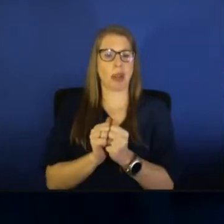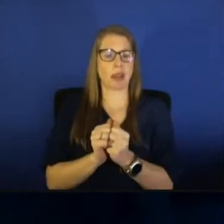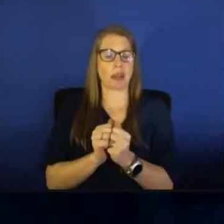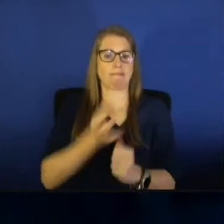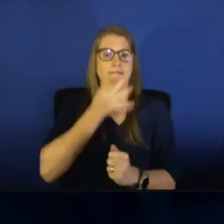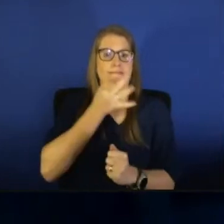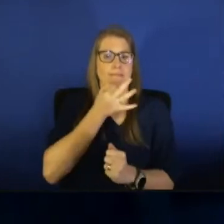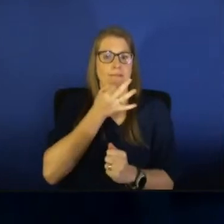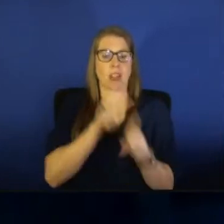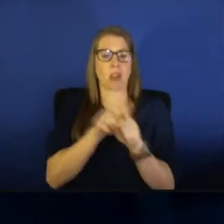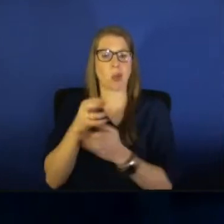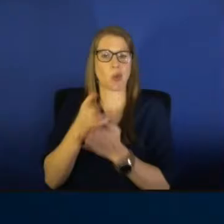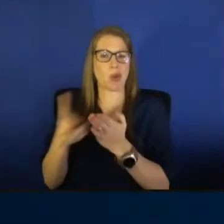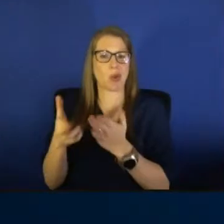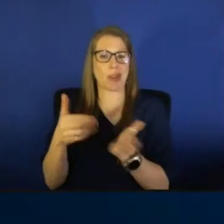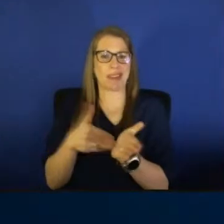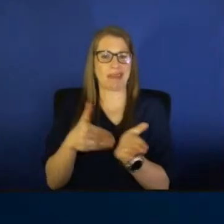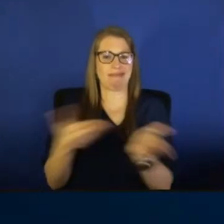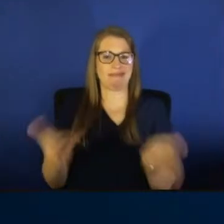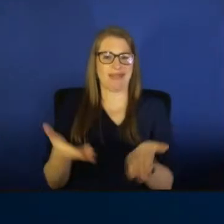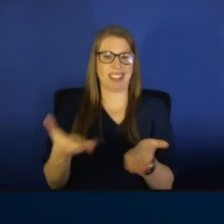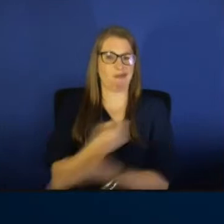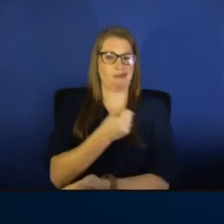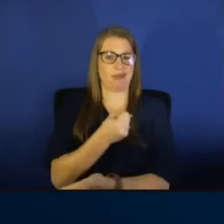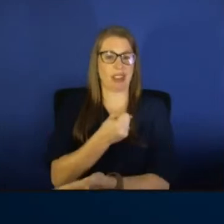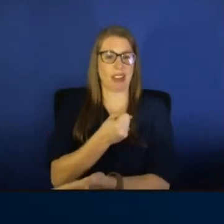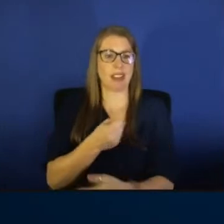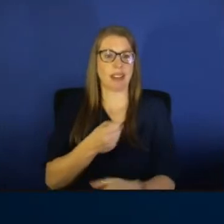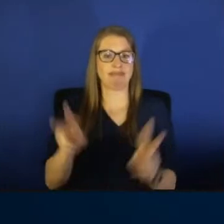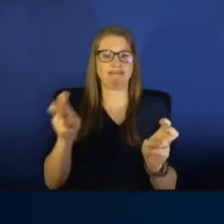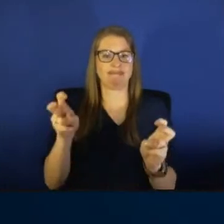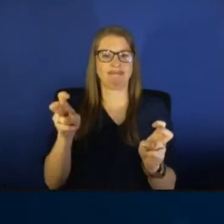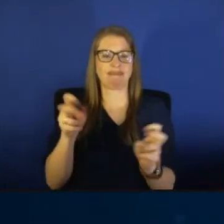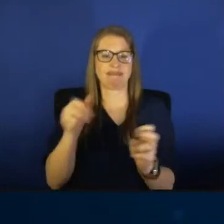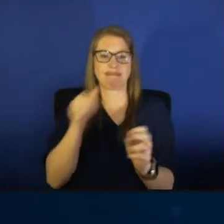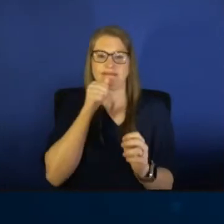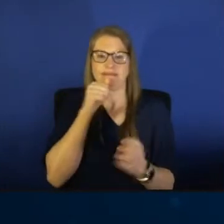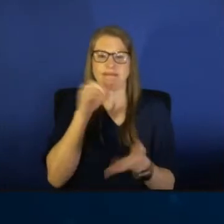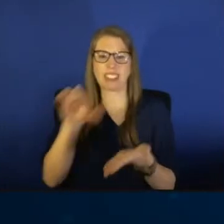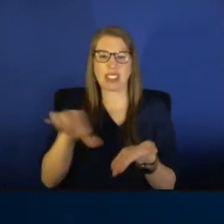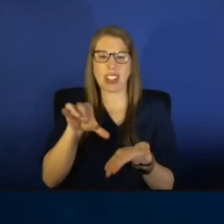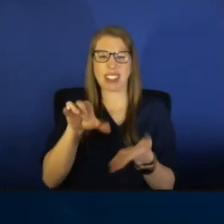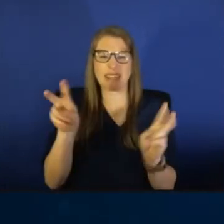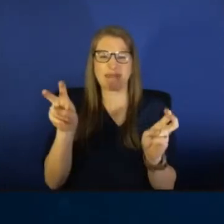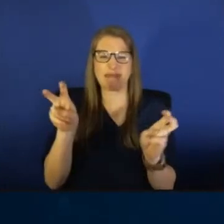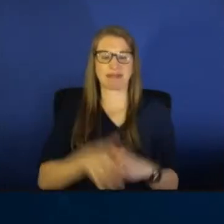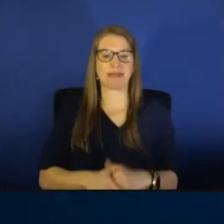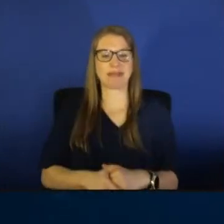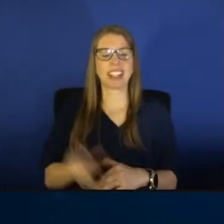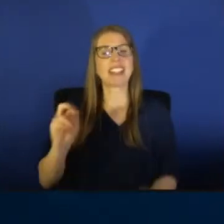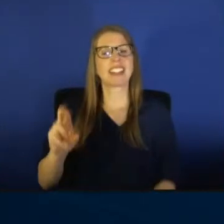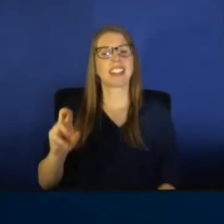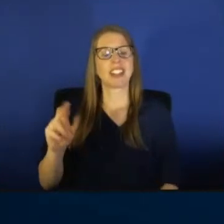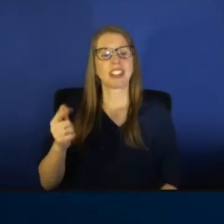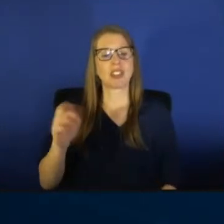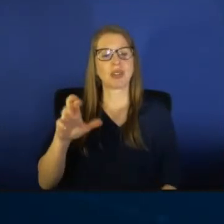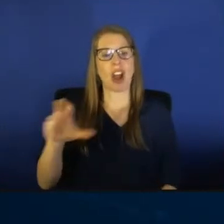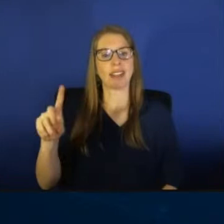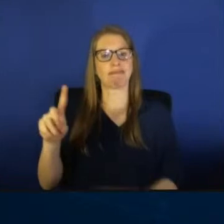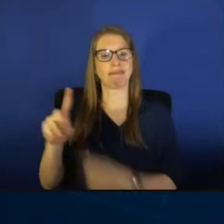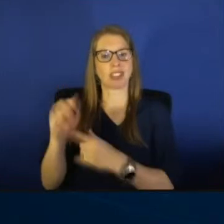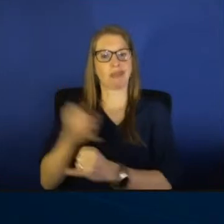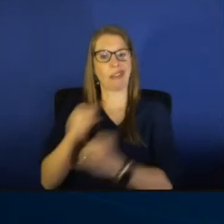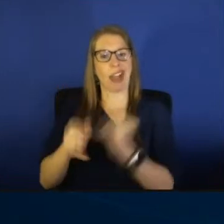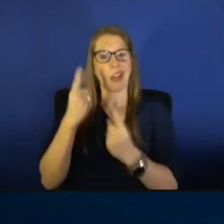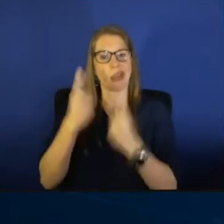resources that we have. It's kind of the secret sauce. Mm-hmm. Yeah. So Dr. Gerard, I'm going to have you just share your final thoughts